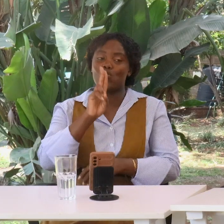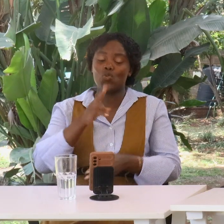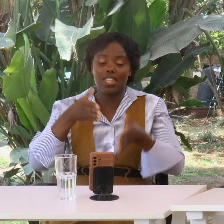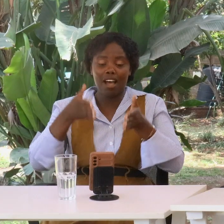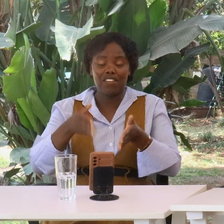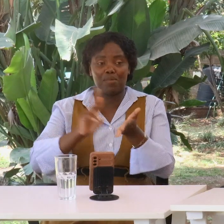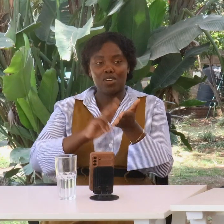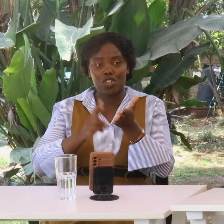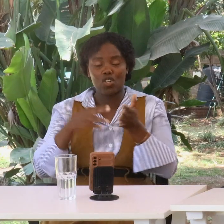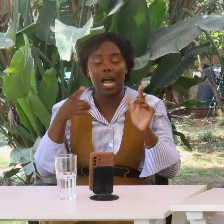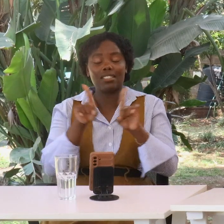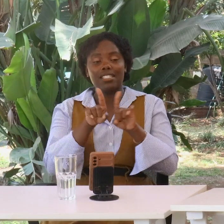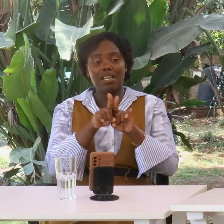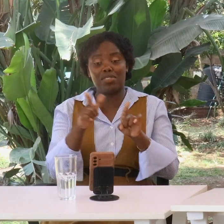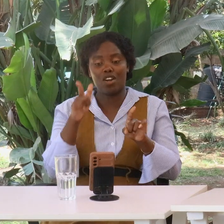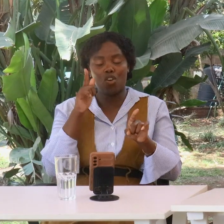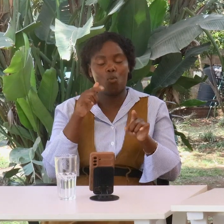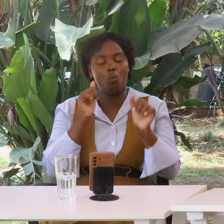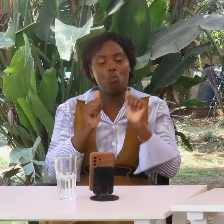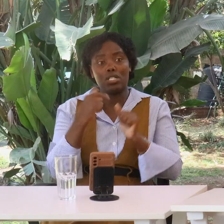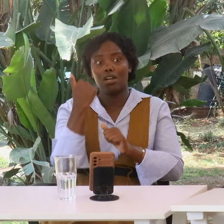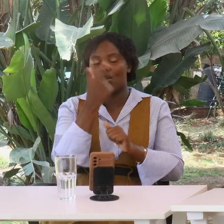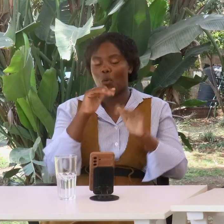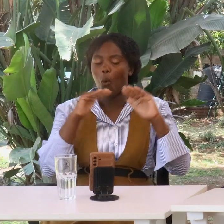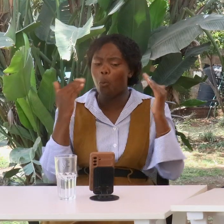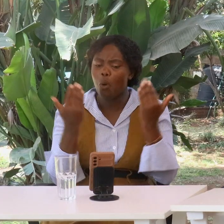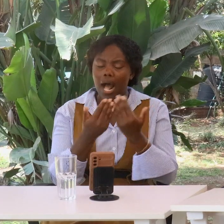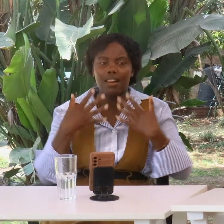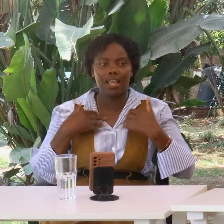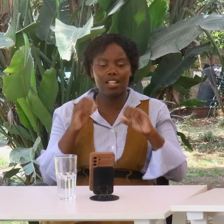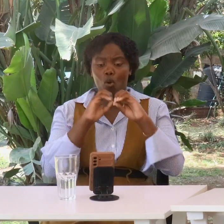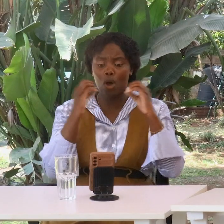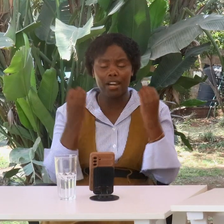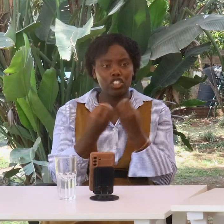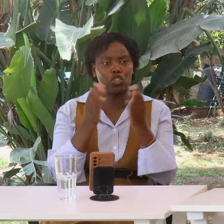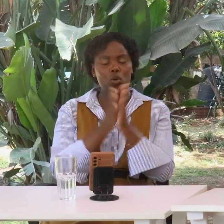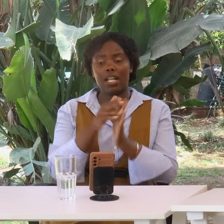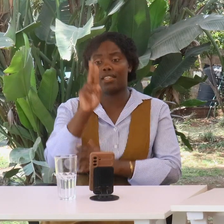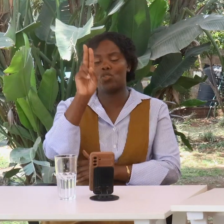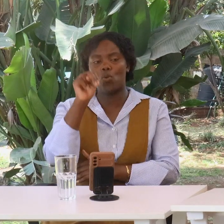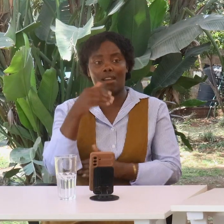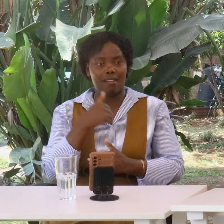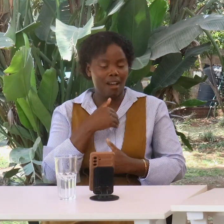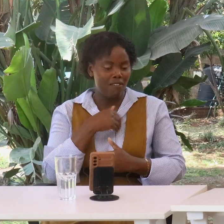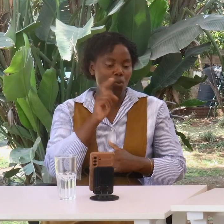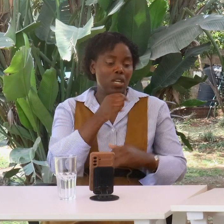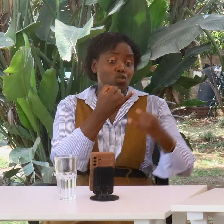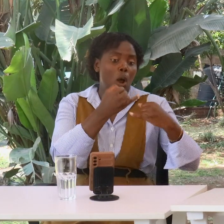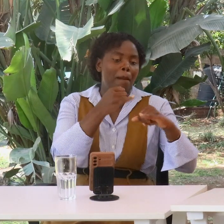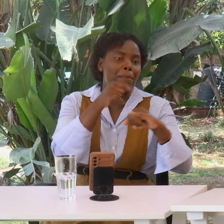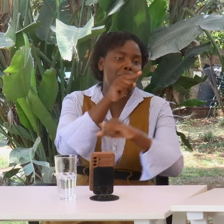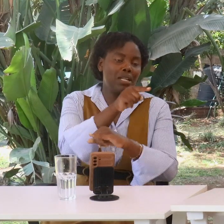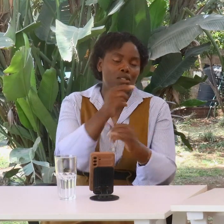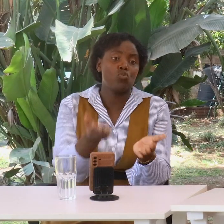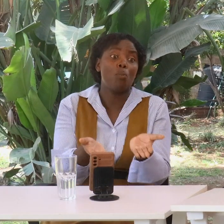stop saying there is not enough resources, because we have enough laws. We have the